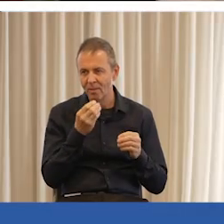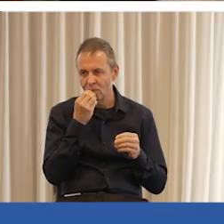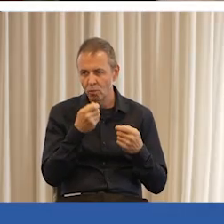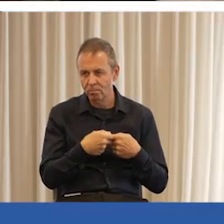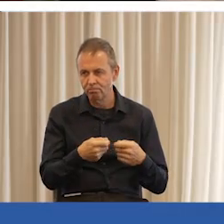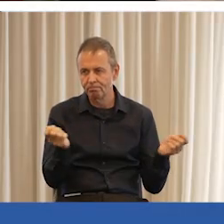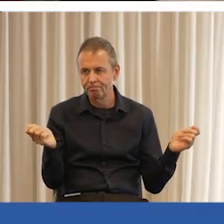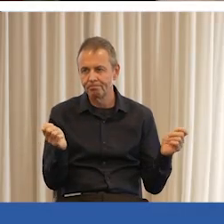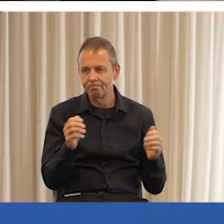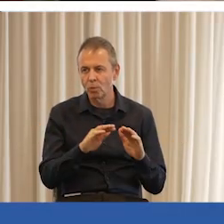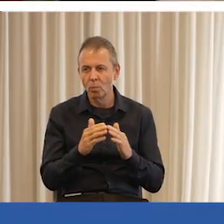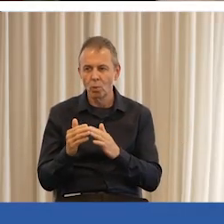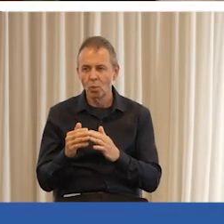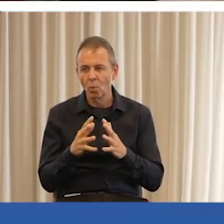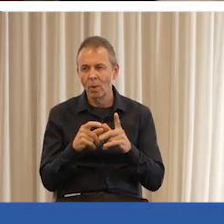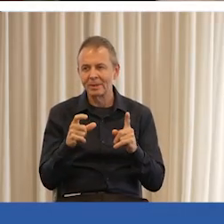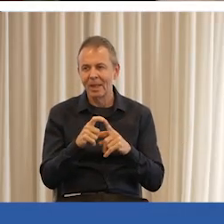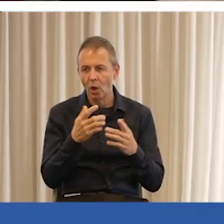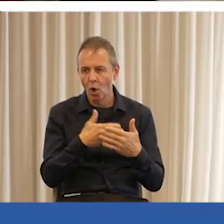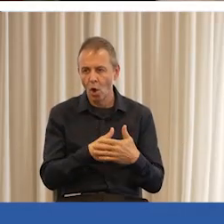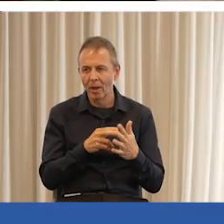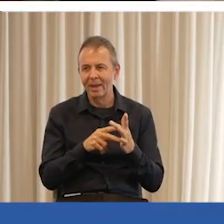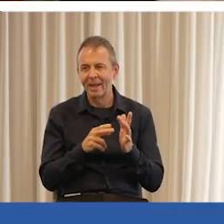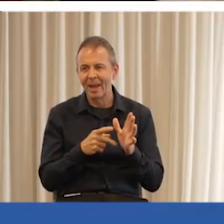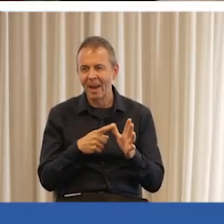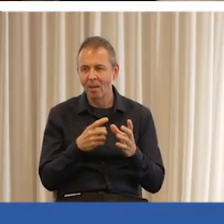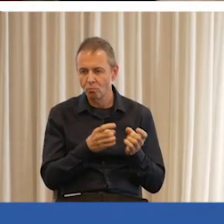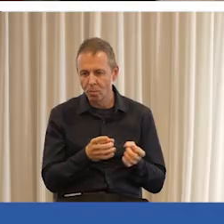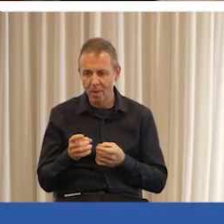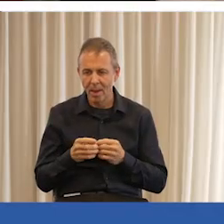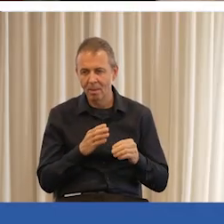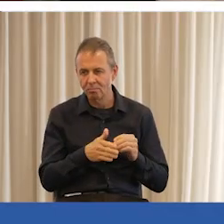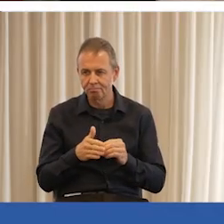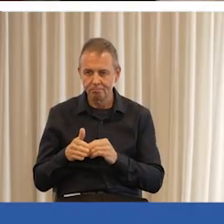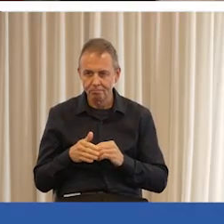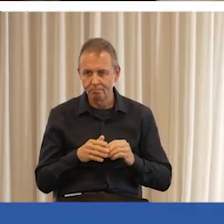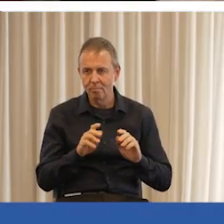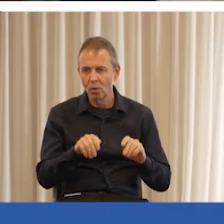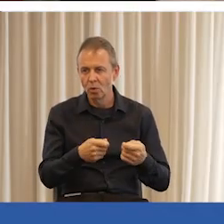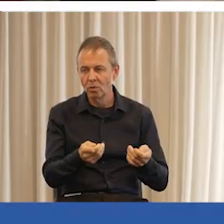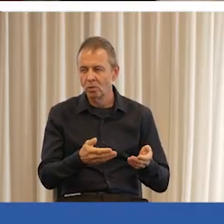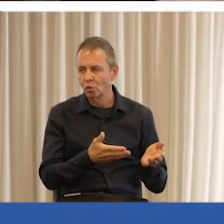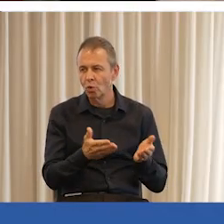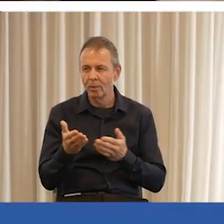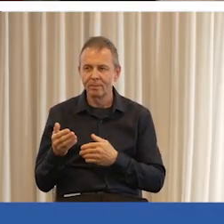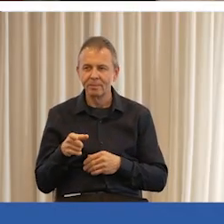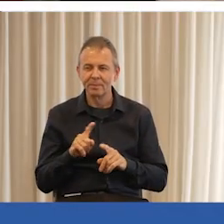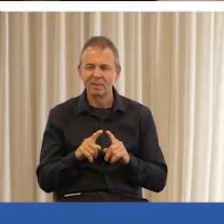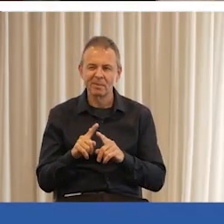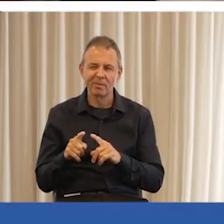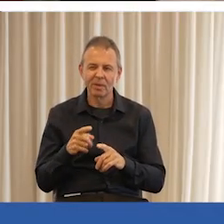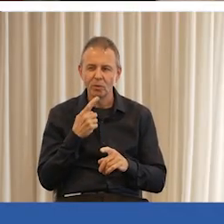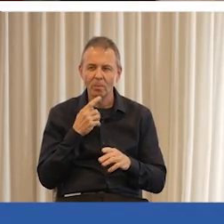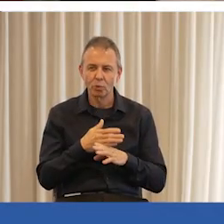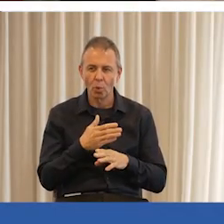help prepare and serve the meal. She's been through lots of different roles. This has also been super helpful because, again,